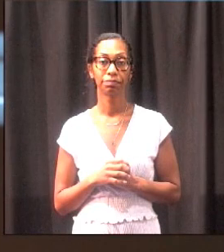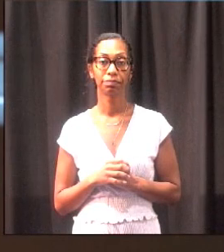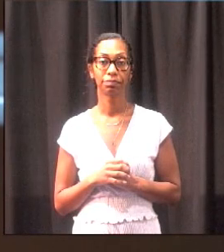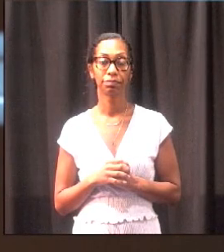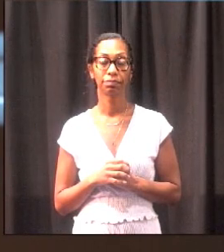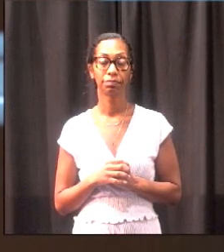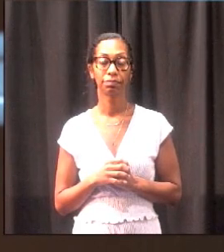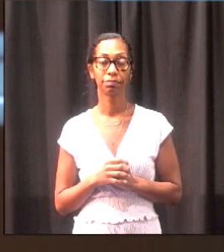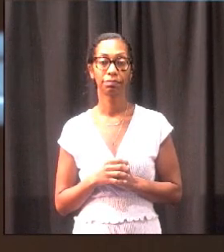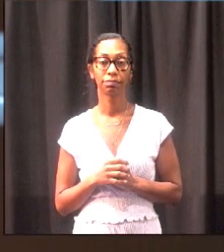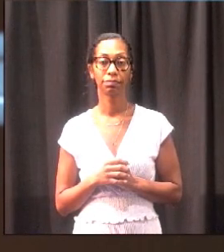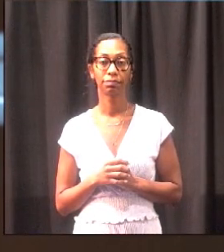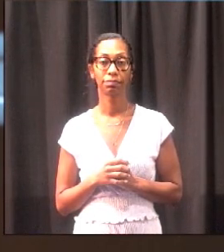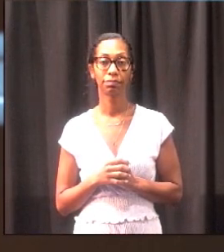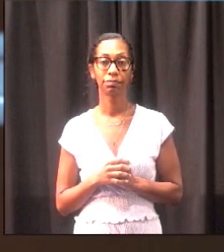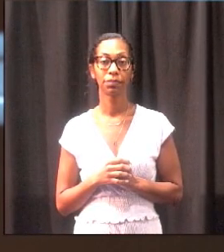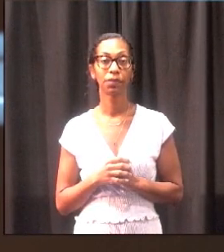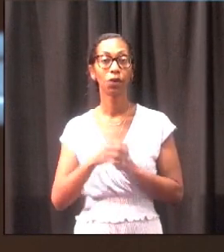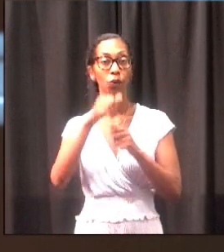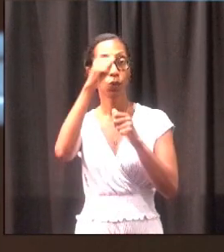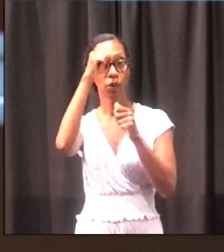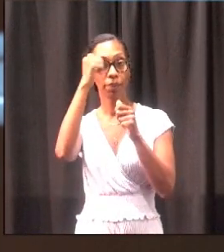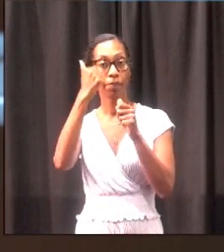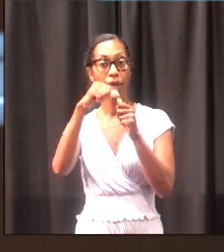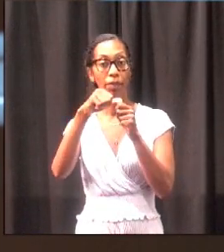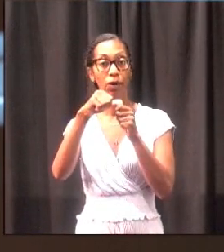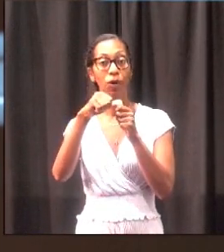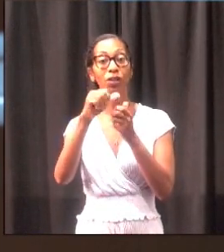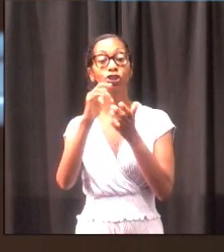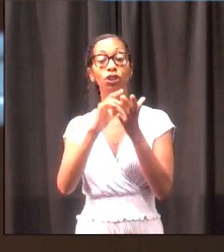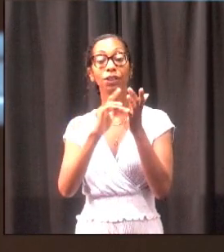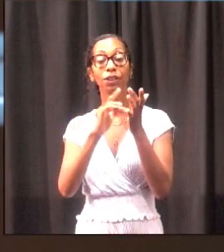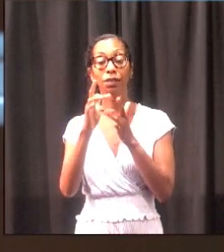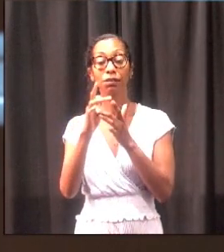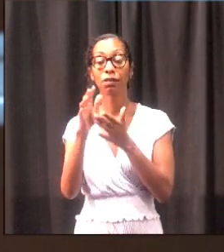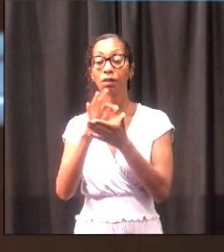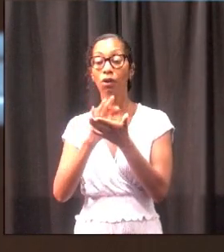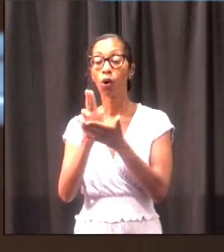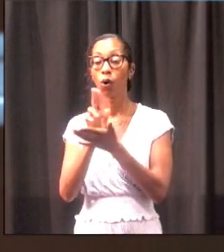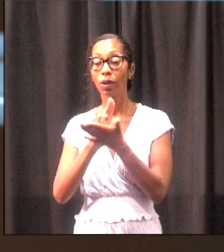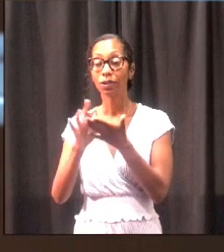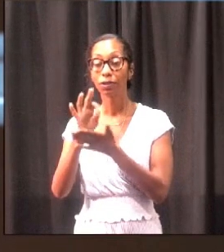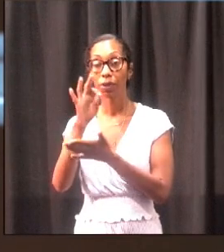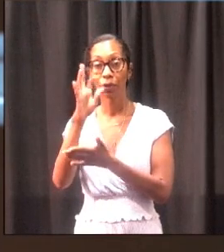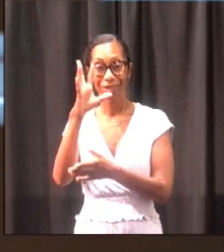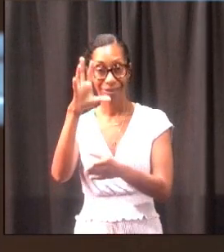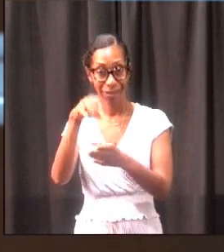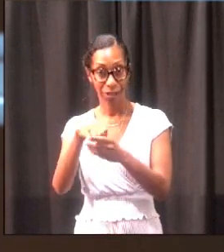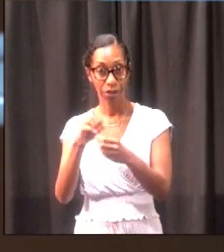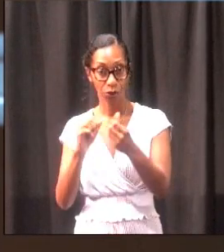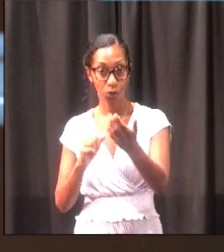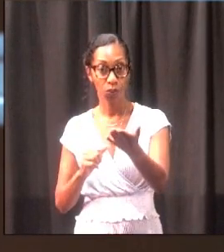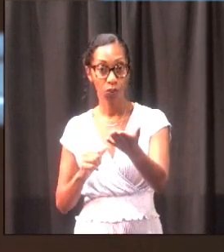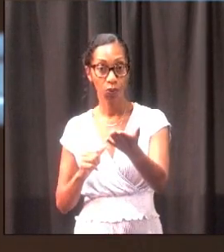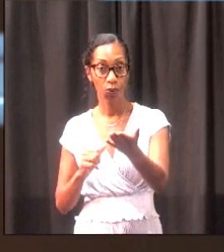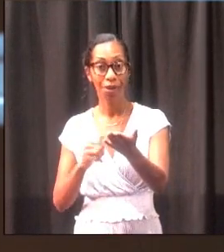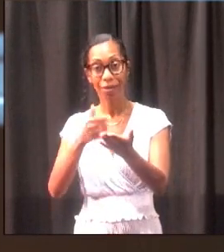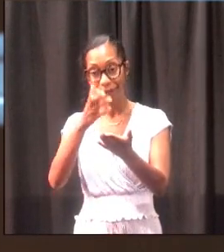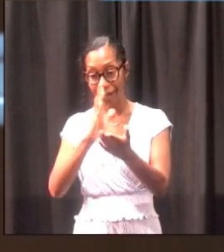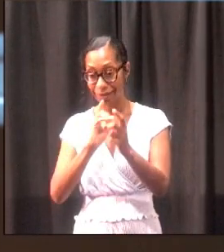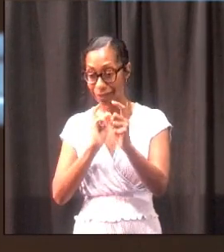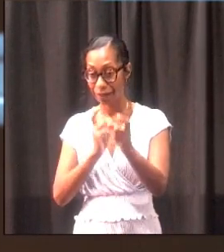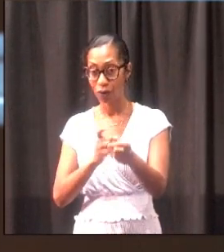be reminded that the Lord is in you. The Holy Spirit is in you. That God has empowered you